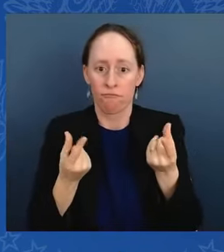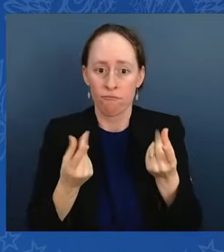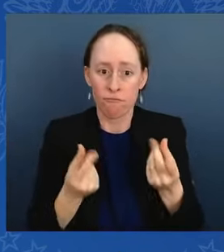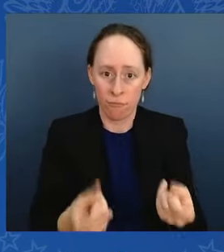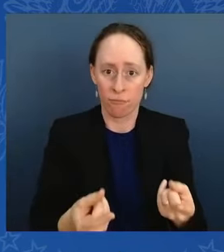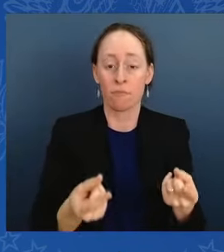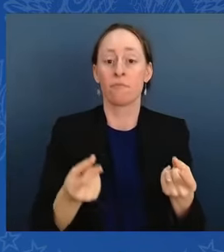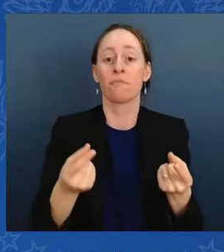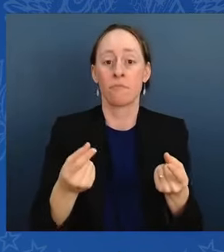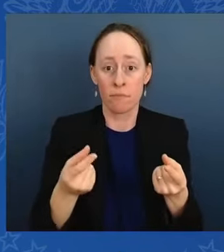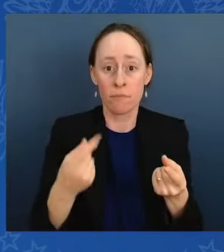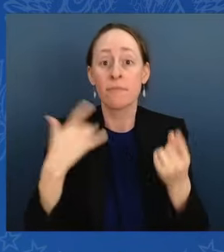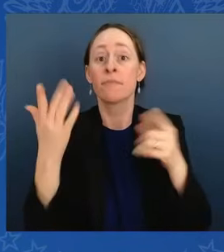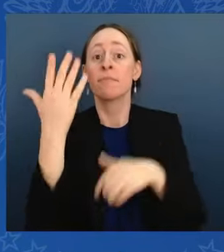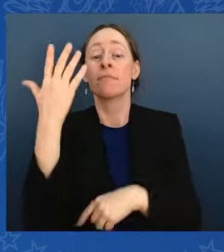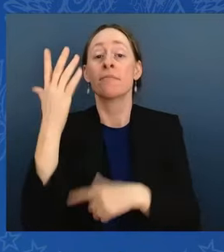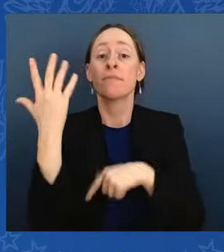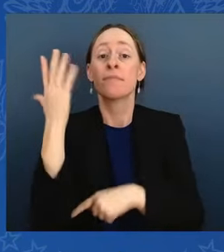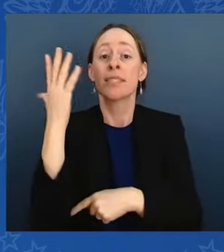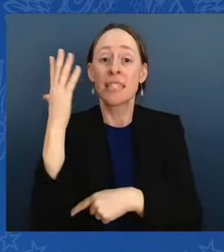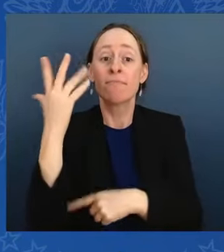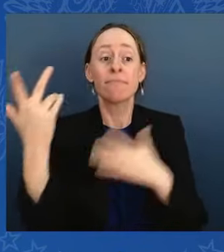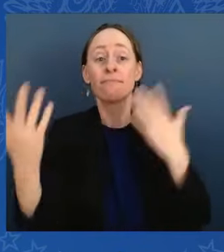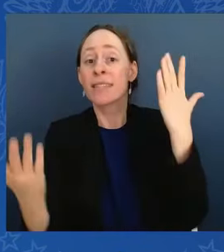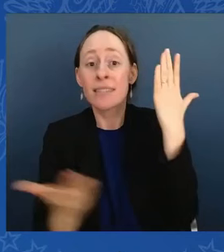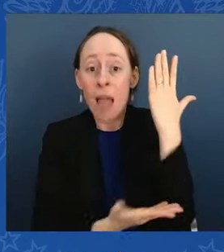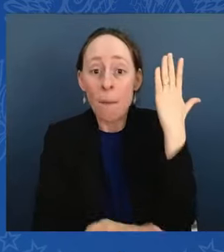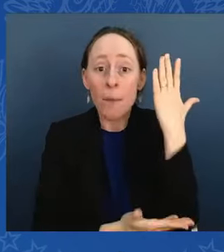pecan industry and in the row crop industry.